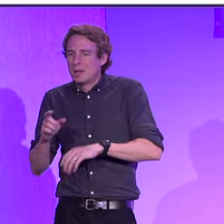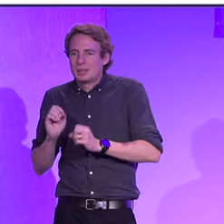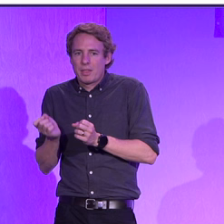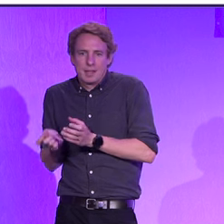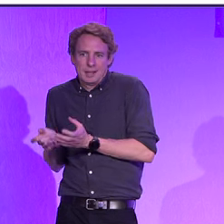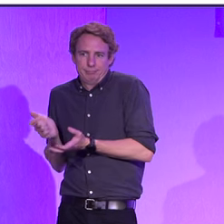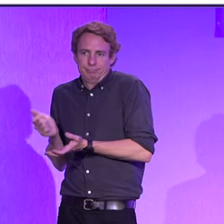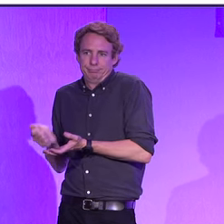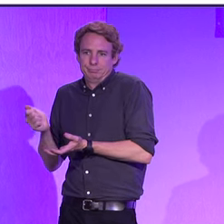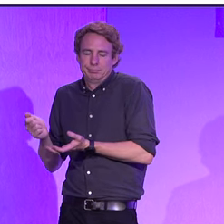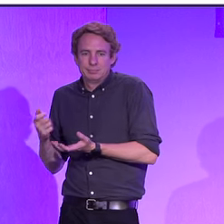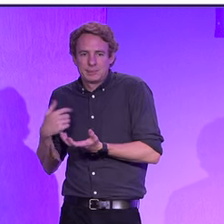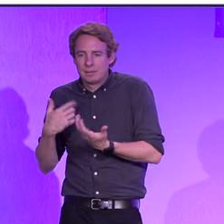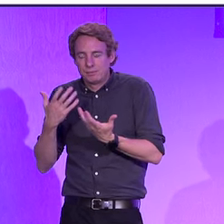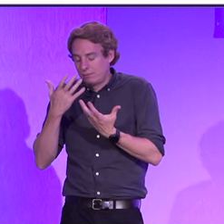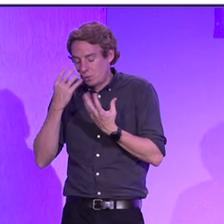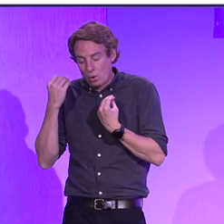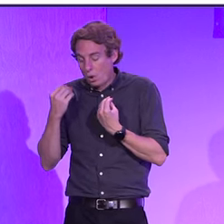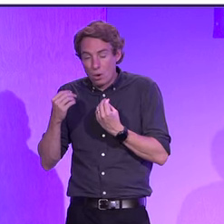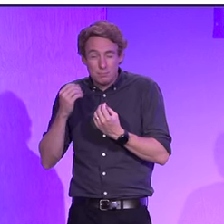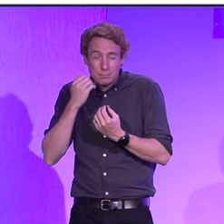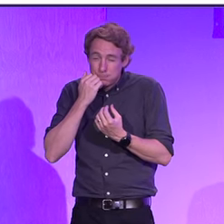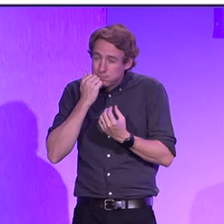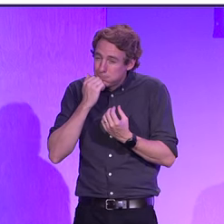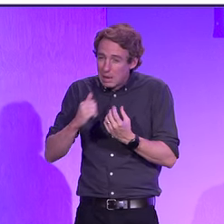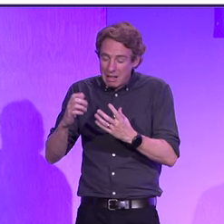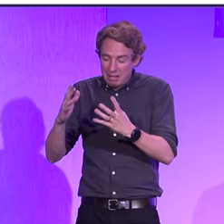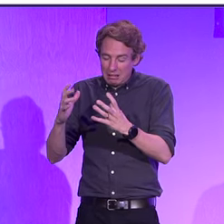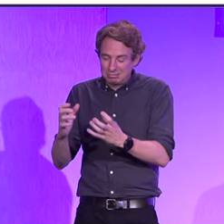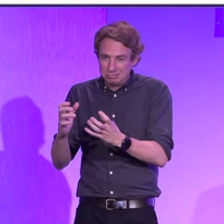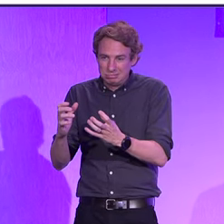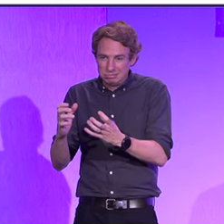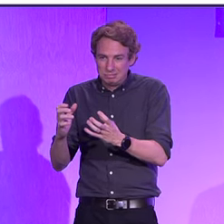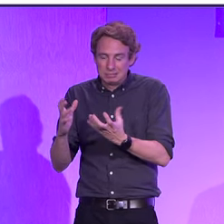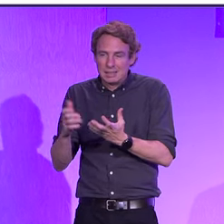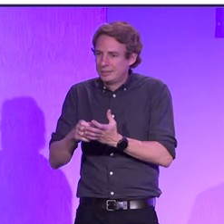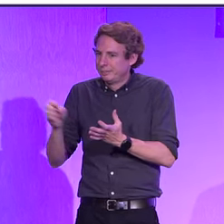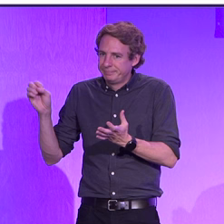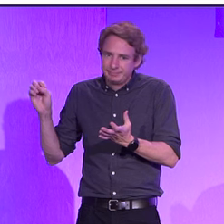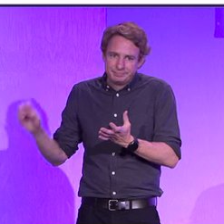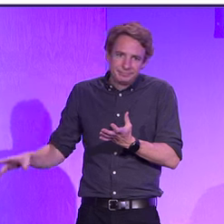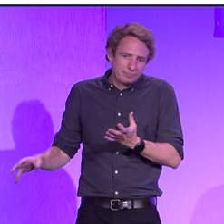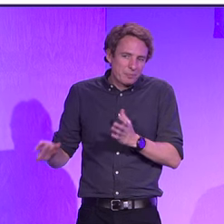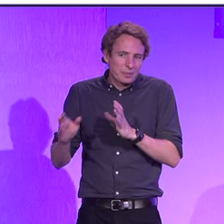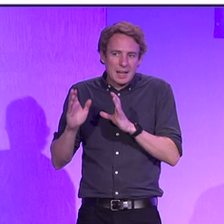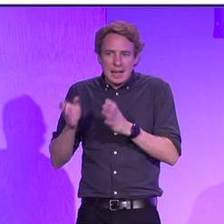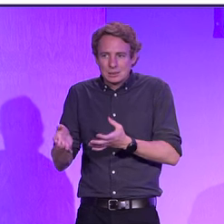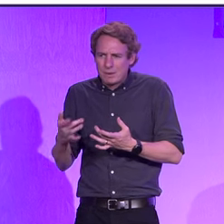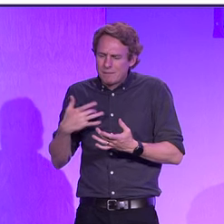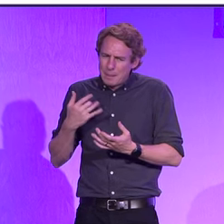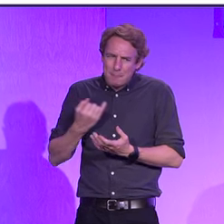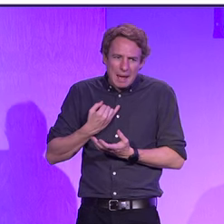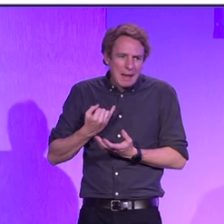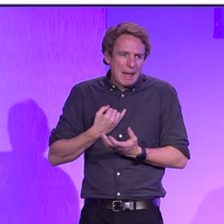timer. And so I completely forgot them. They burnt black to a crisp, and I had to compost them. And since like I felt